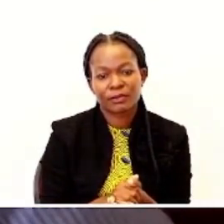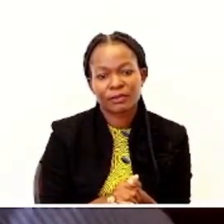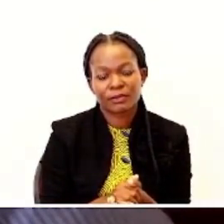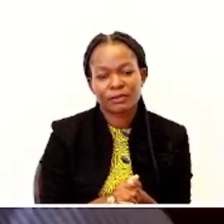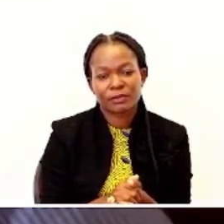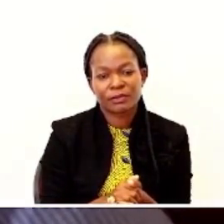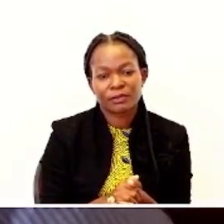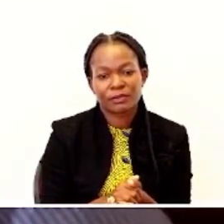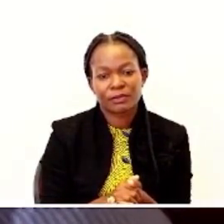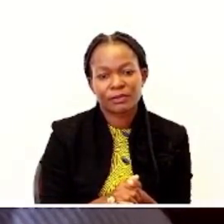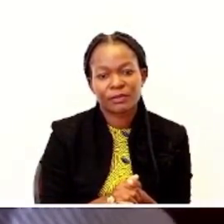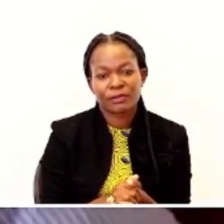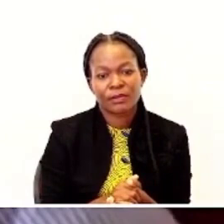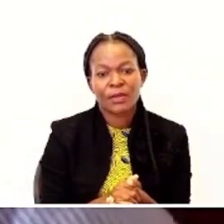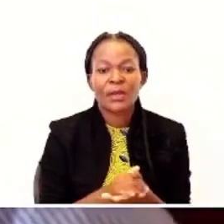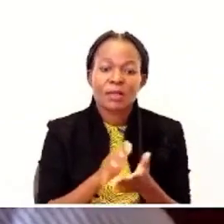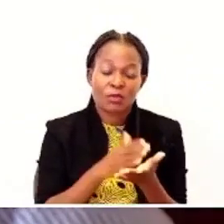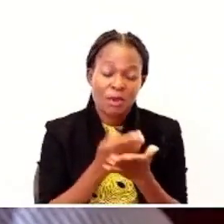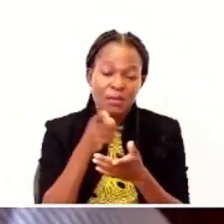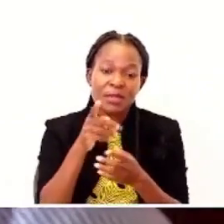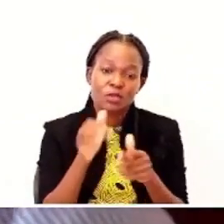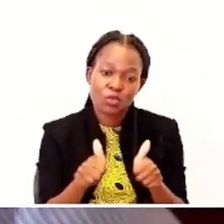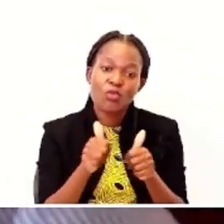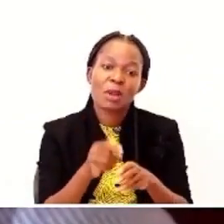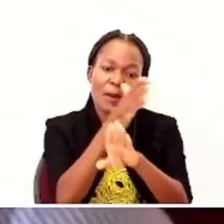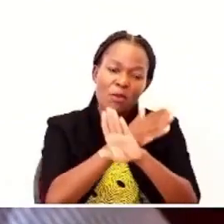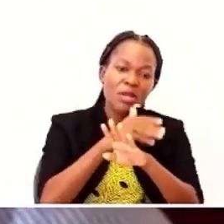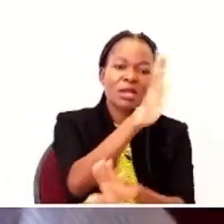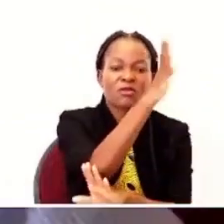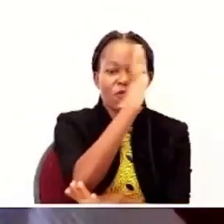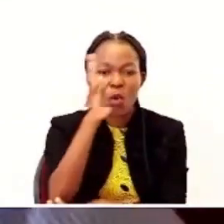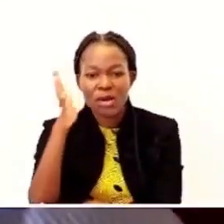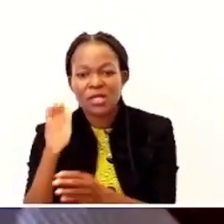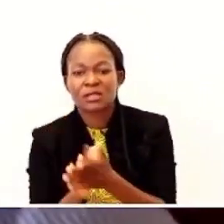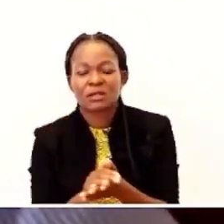And therefore, protecting our forests, protecting our oceans,